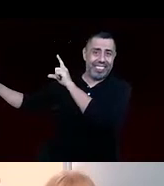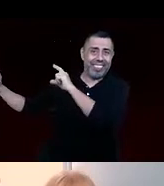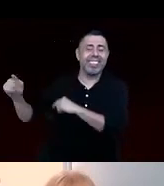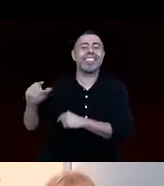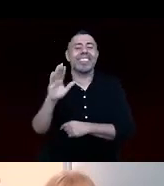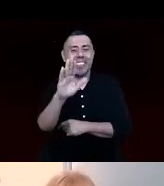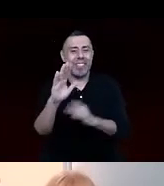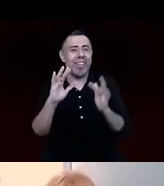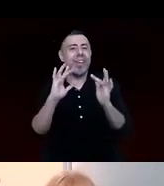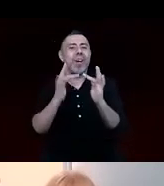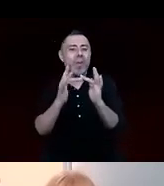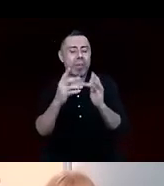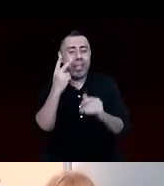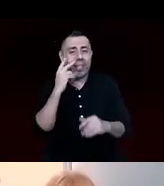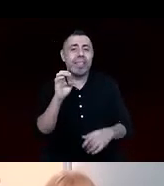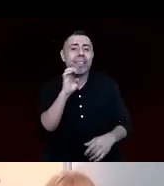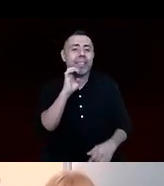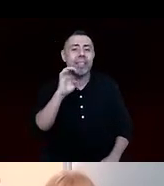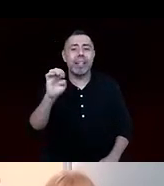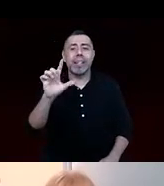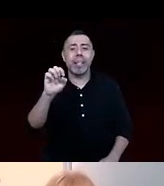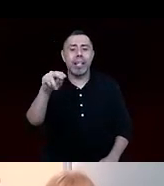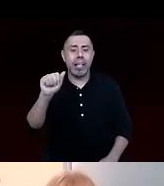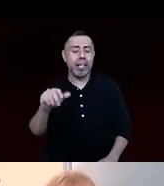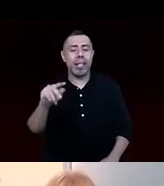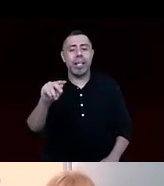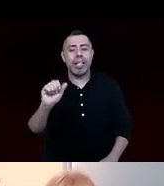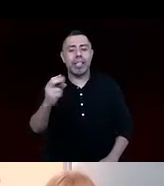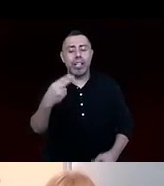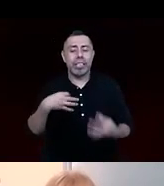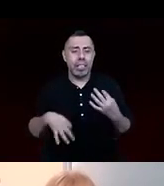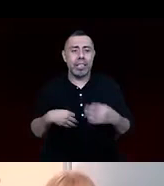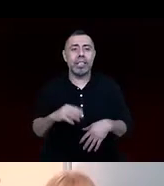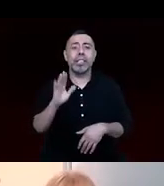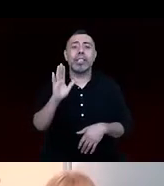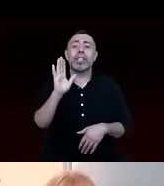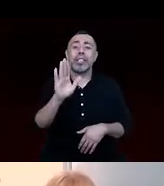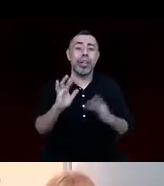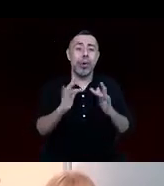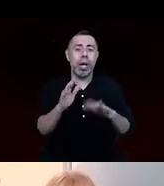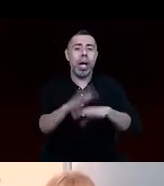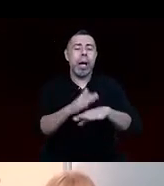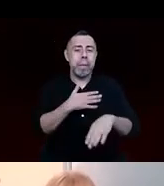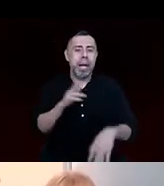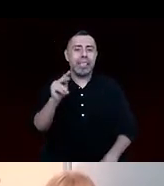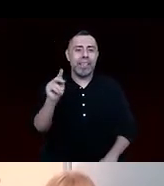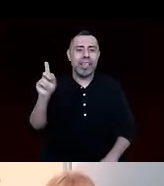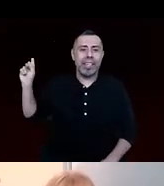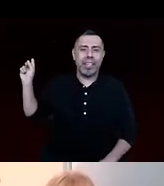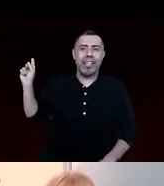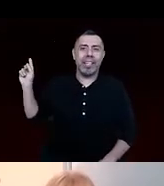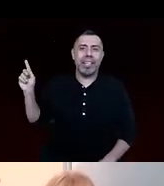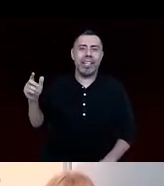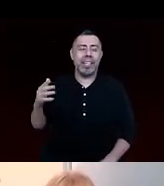website, Elena and Tosh, is on my television. Yes. That's what my